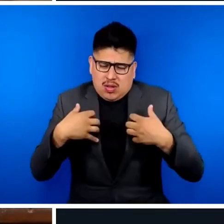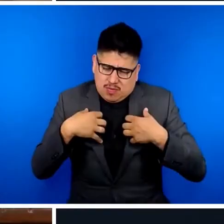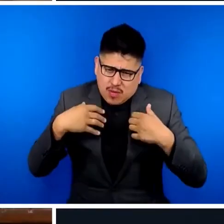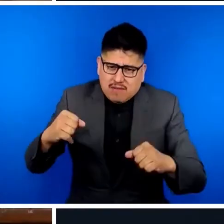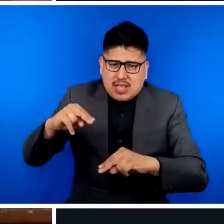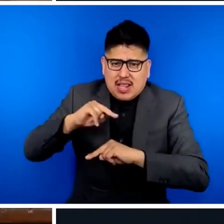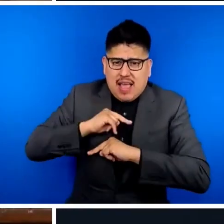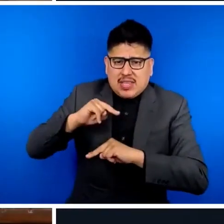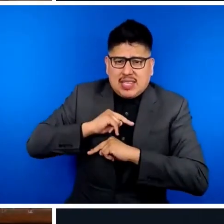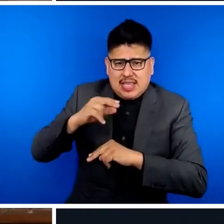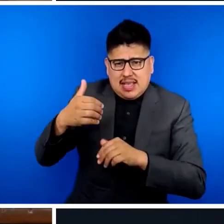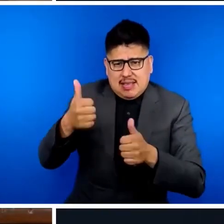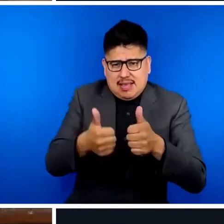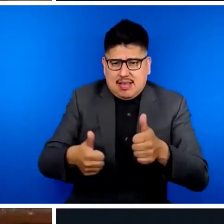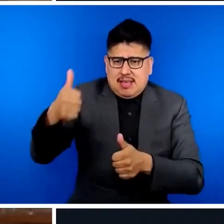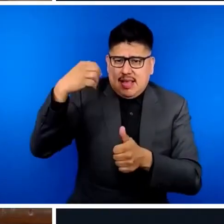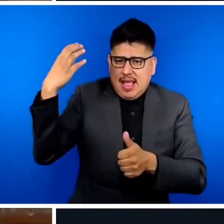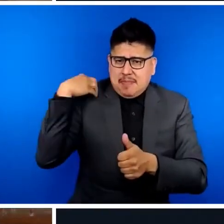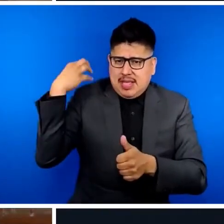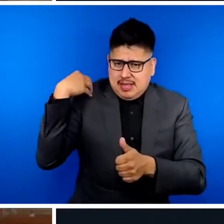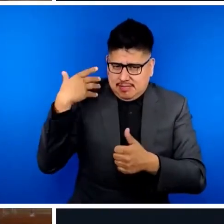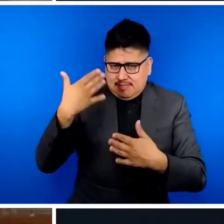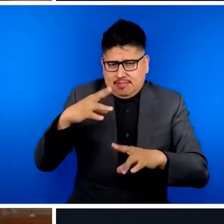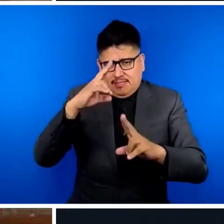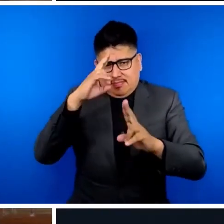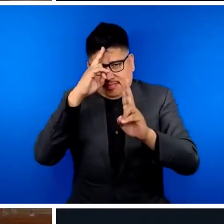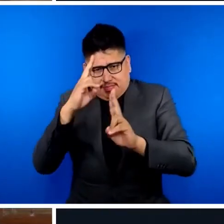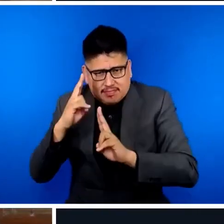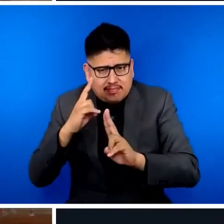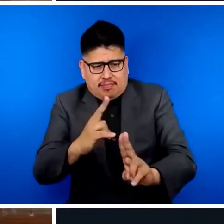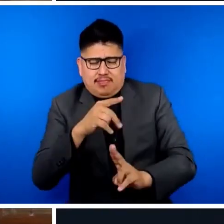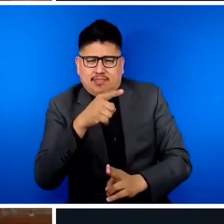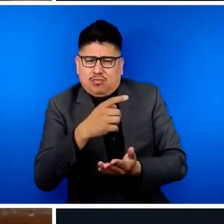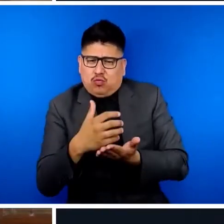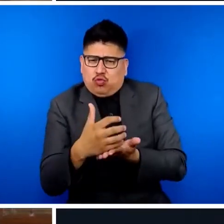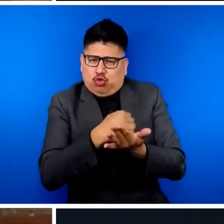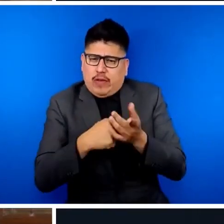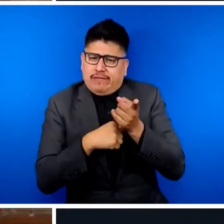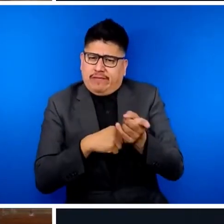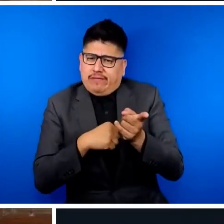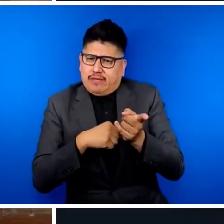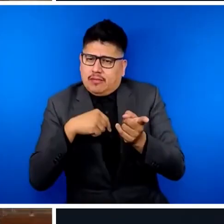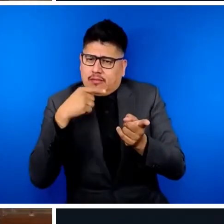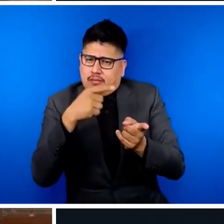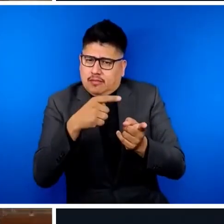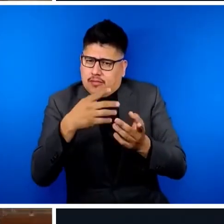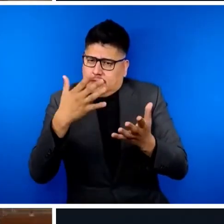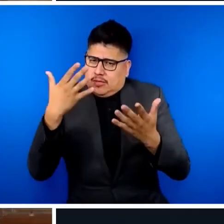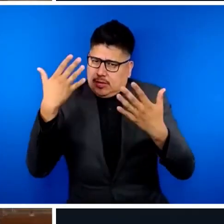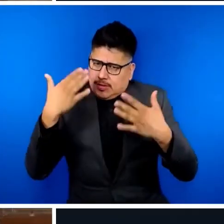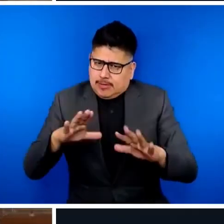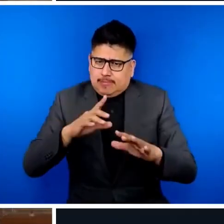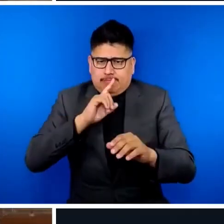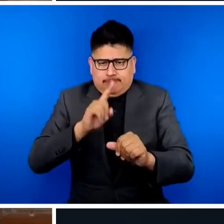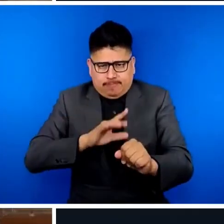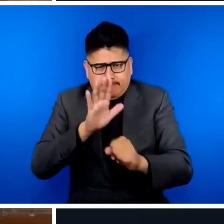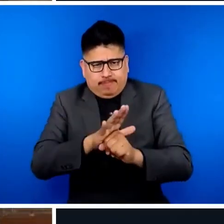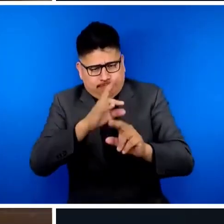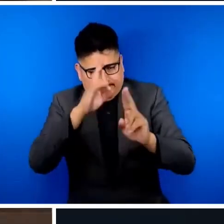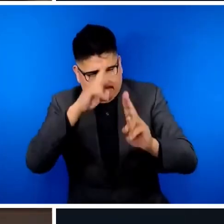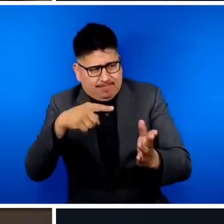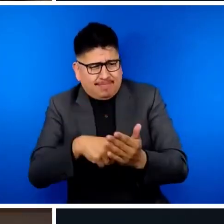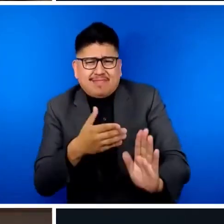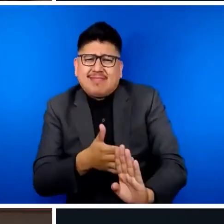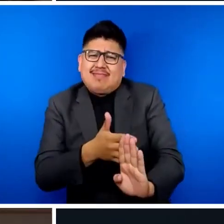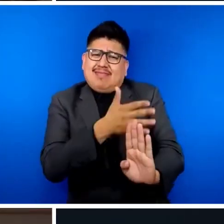the recognition he deserves. He was a legend long before this evening. Royce, please stand up, and